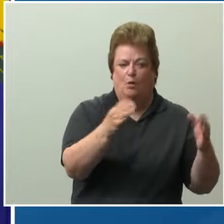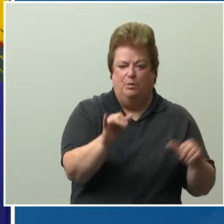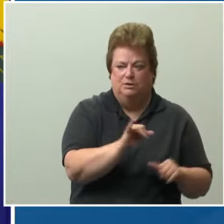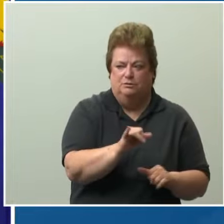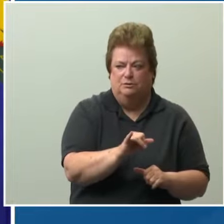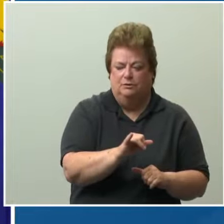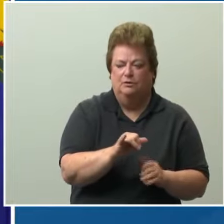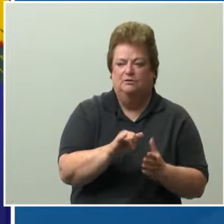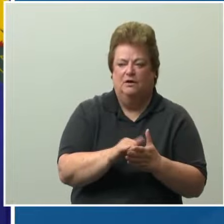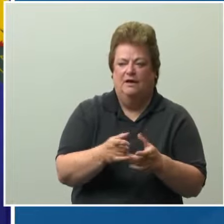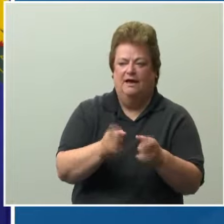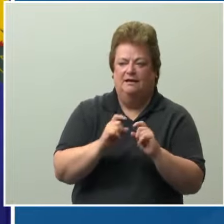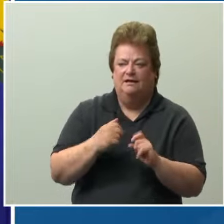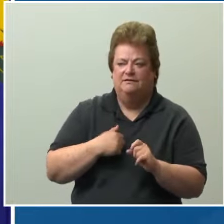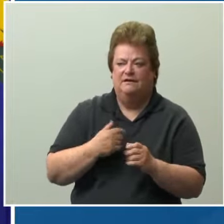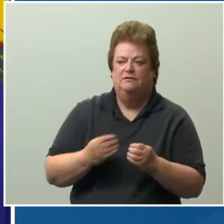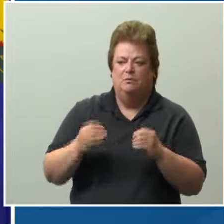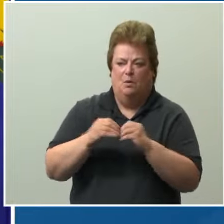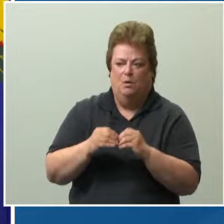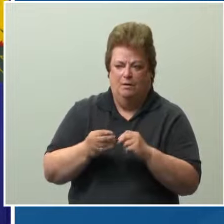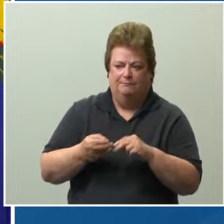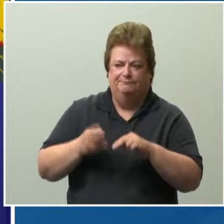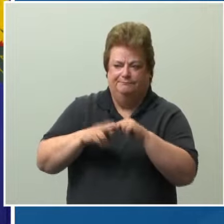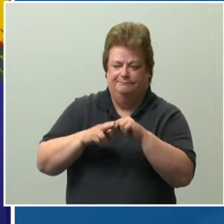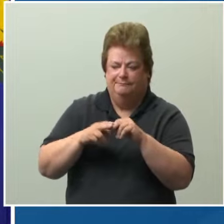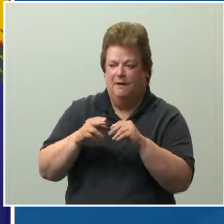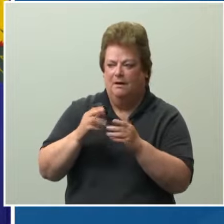That will give us some additional parking space.